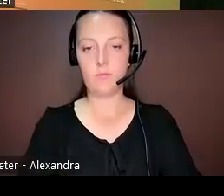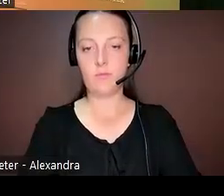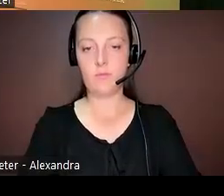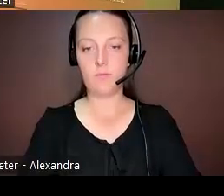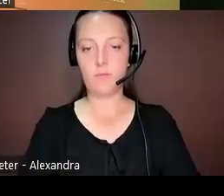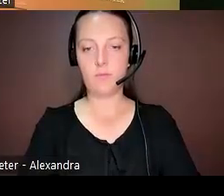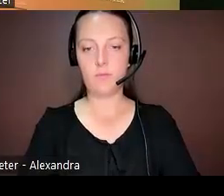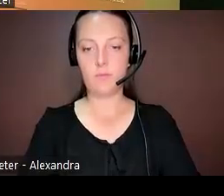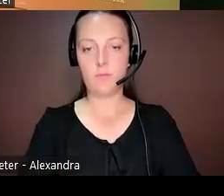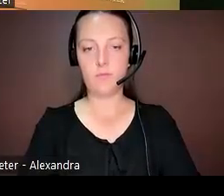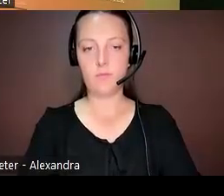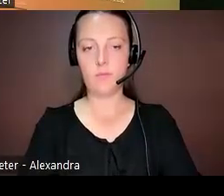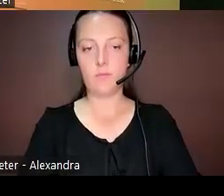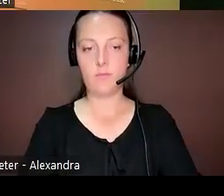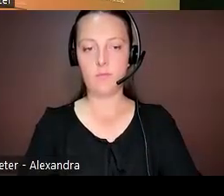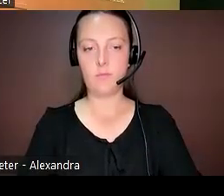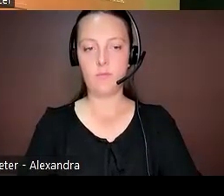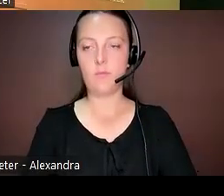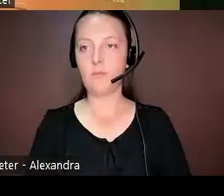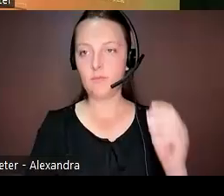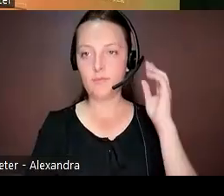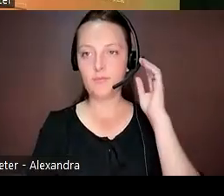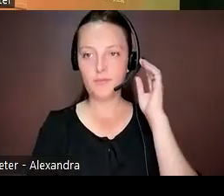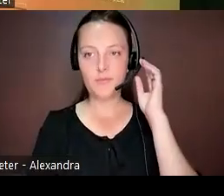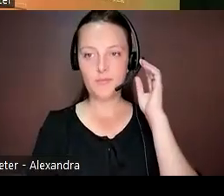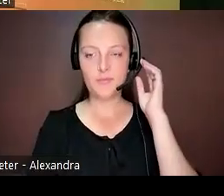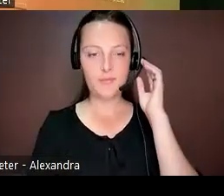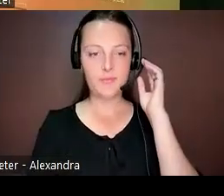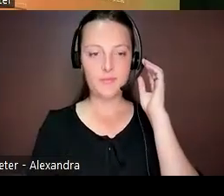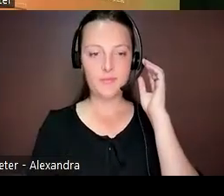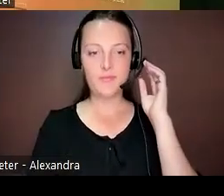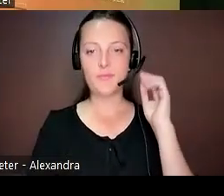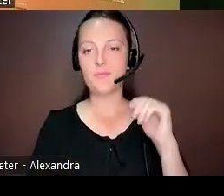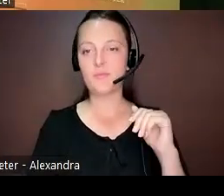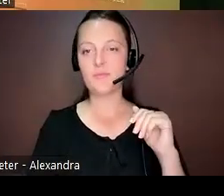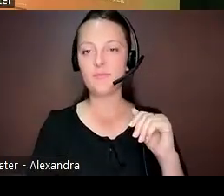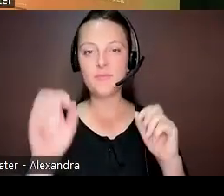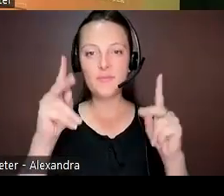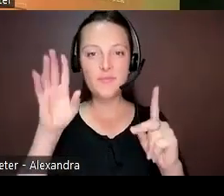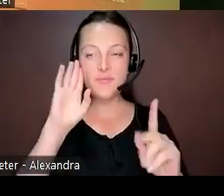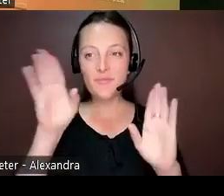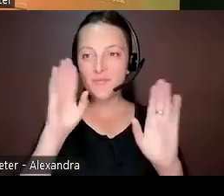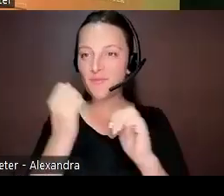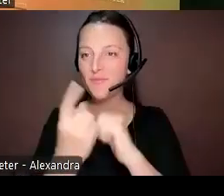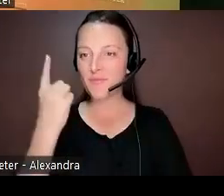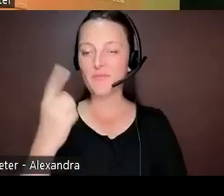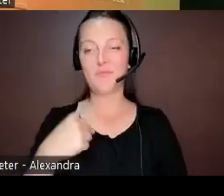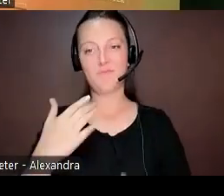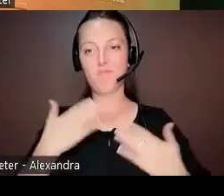everybody, and I'm very glad that we are able to resume our